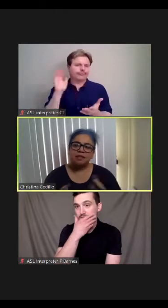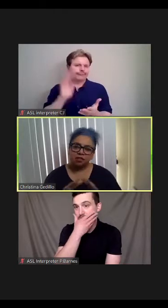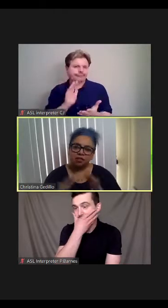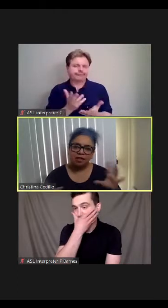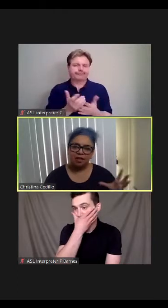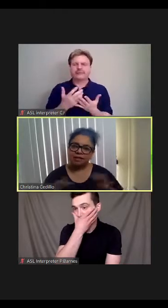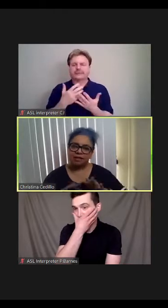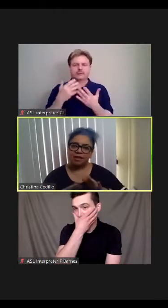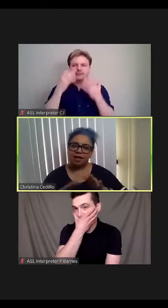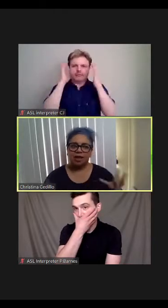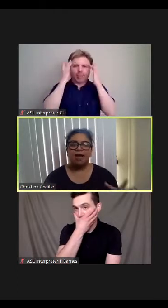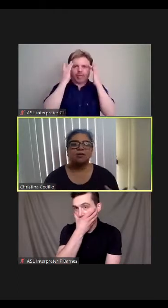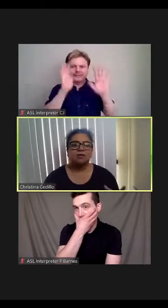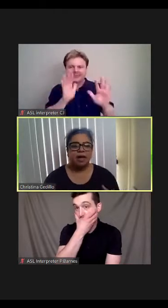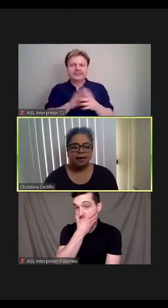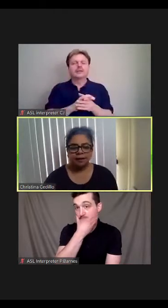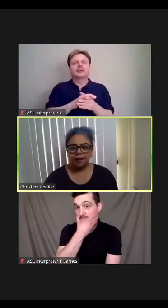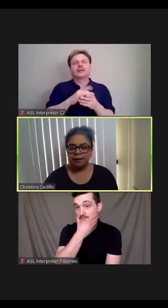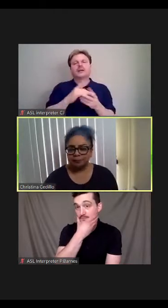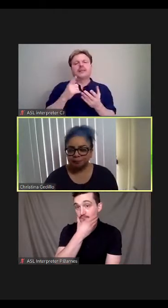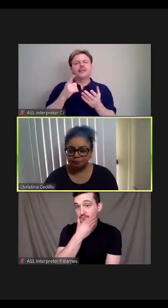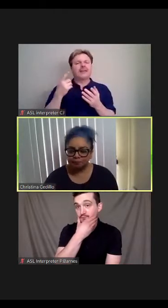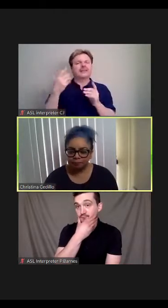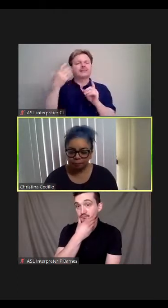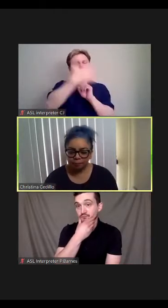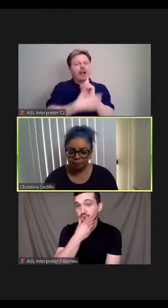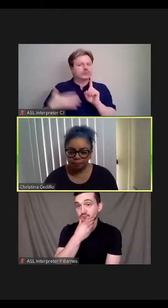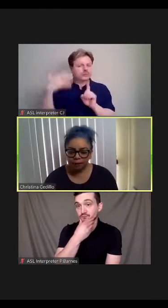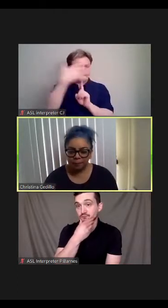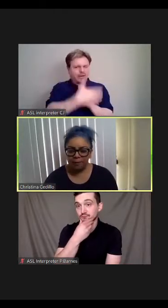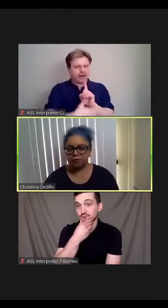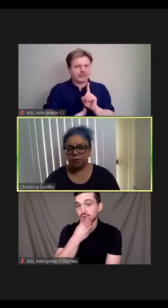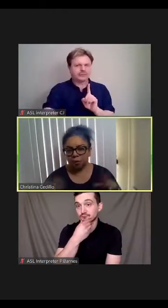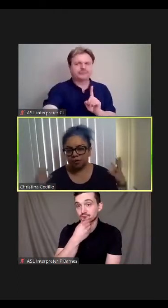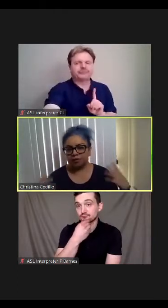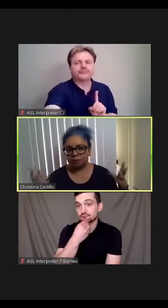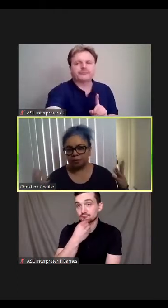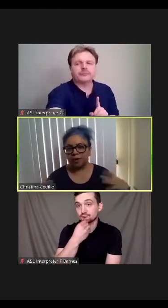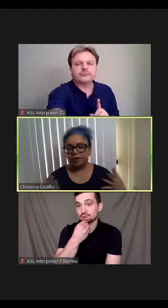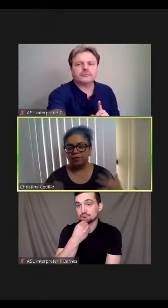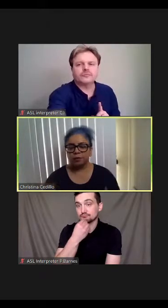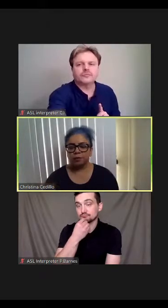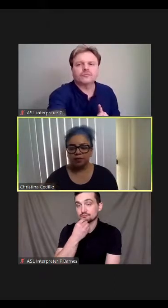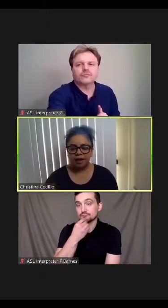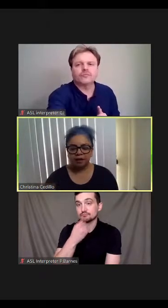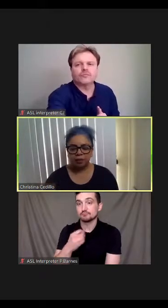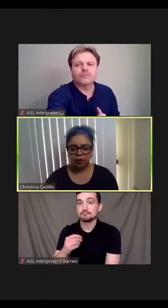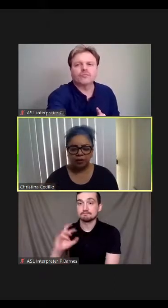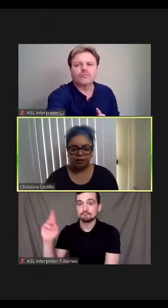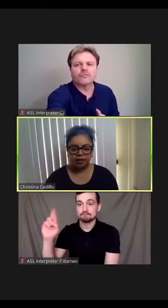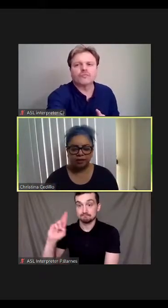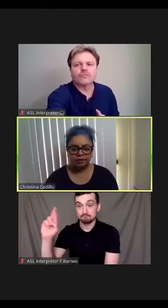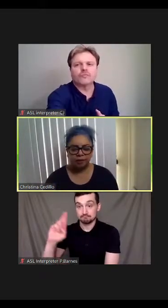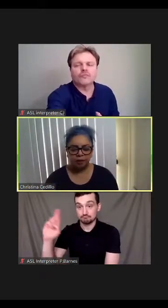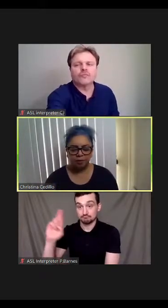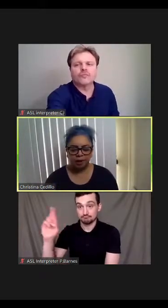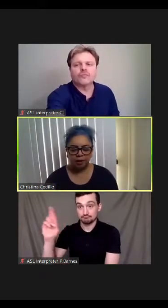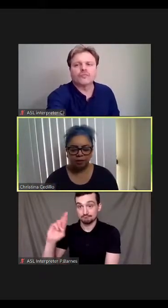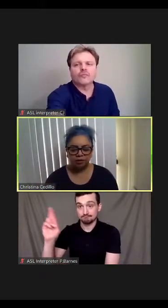And that's just like on the outside. But of course, part of that work